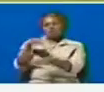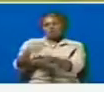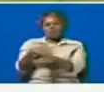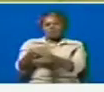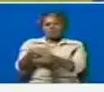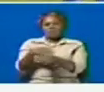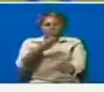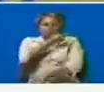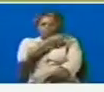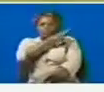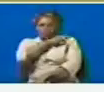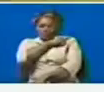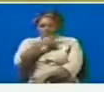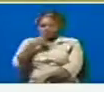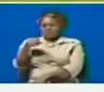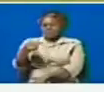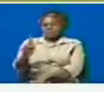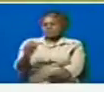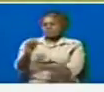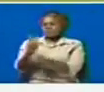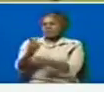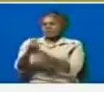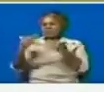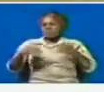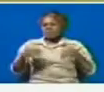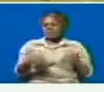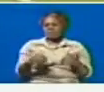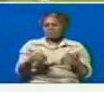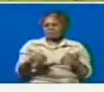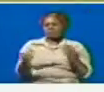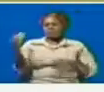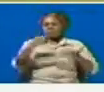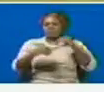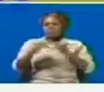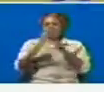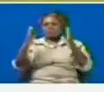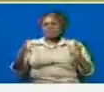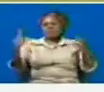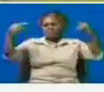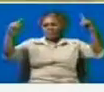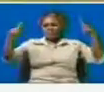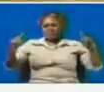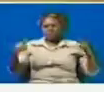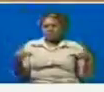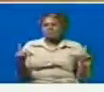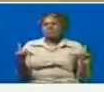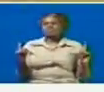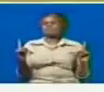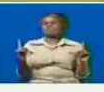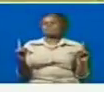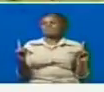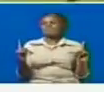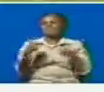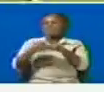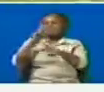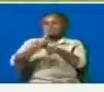Coach Dylan Kerr can be termed as the 12th player, a huge contributor to the team's success. Since